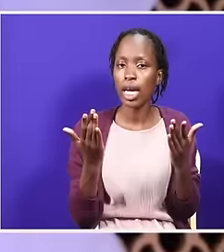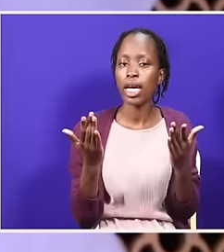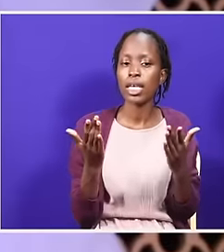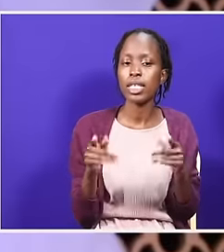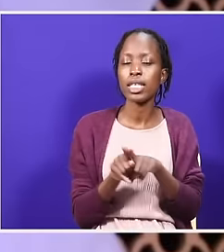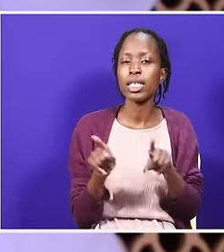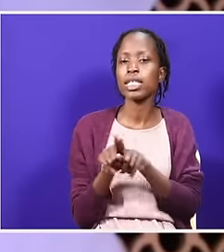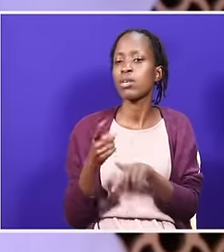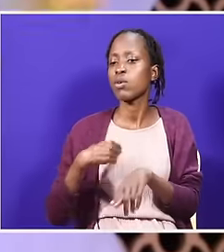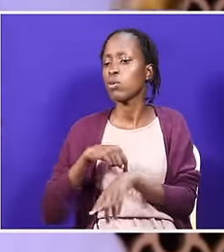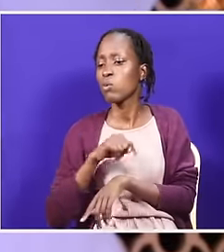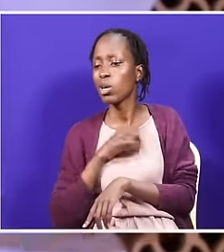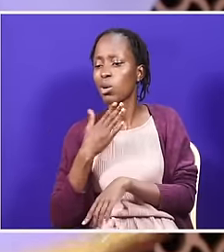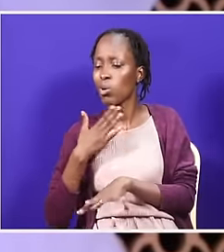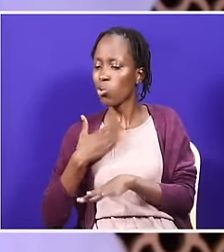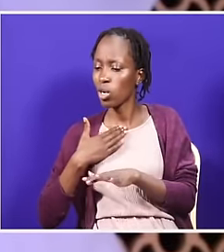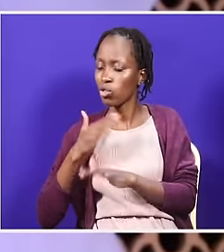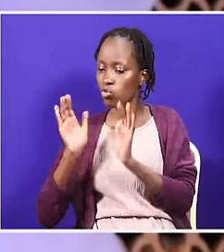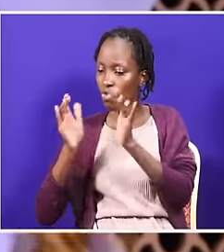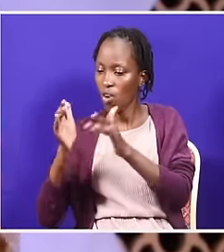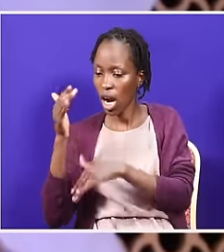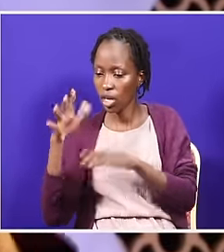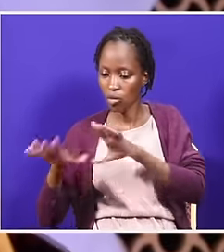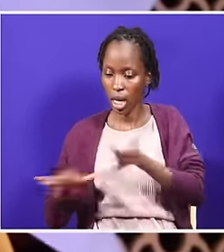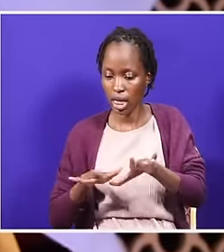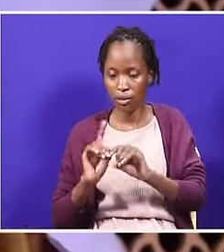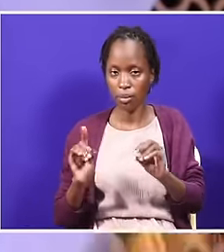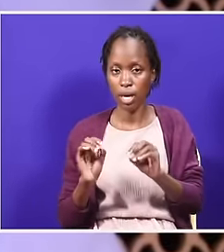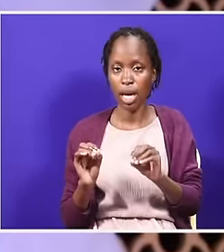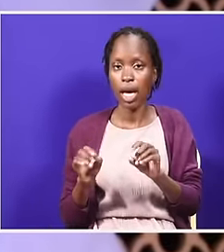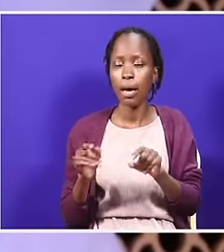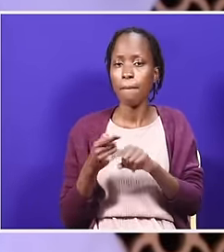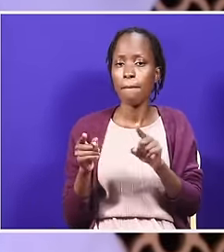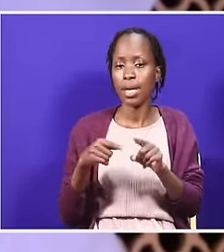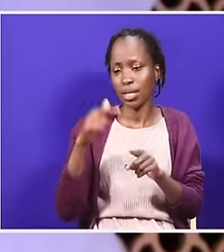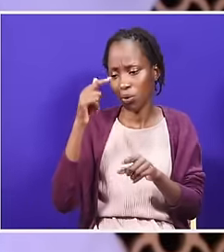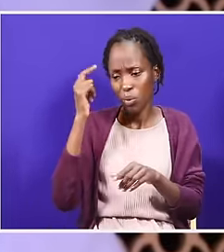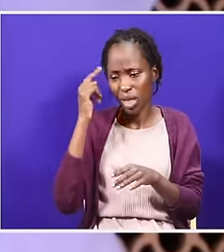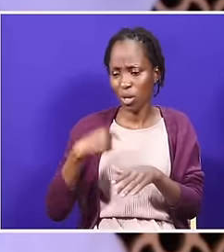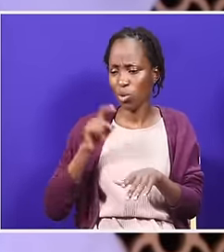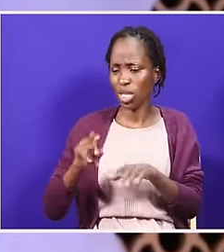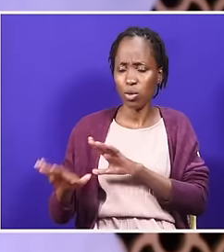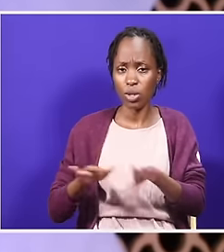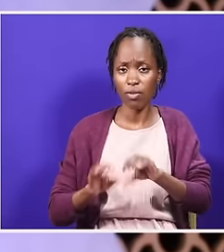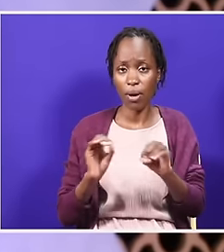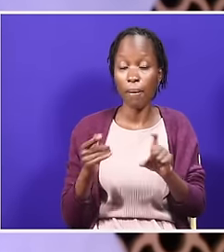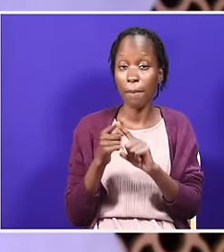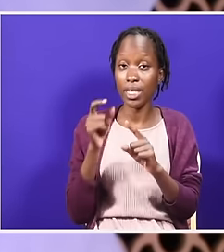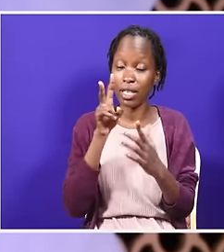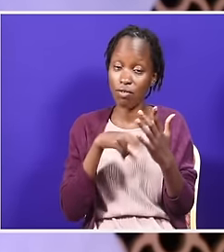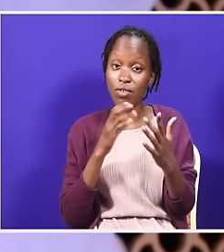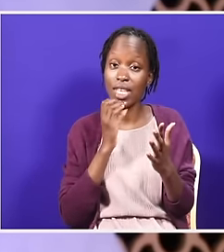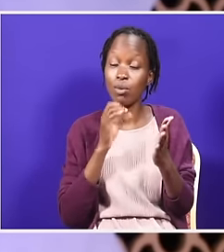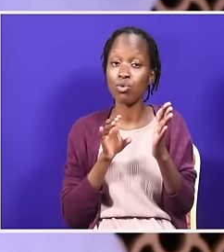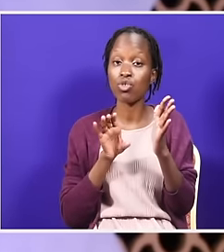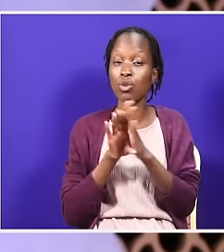that. We're just not having that. And we do not believe that we're supposed to suffer. But if you were to read